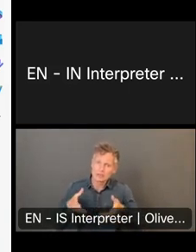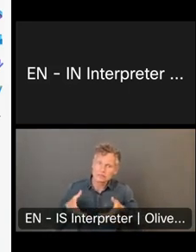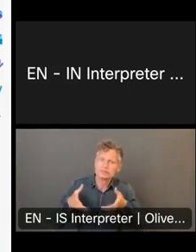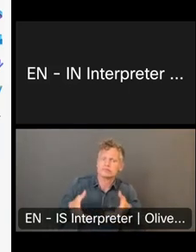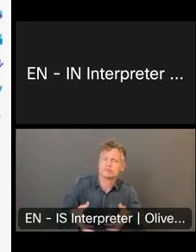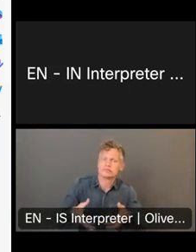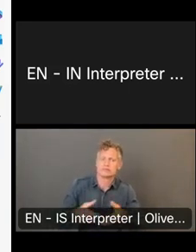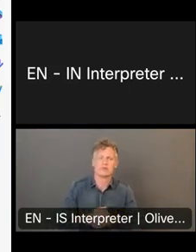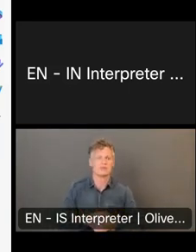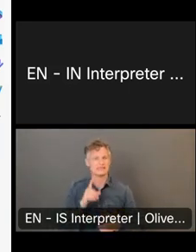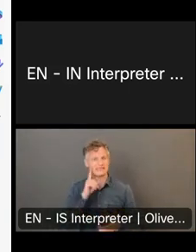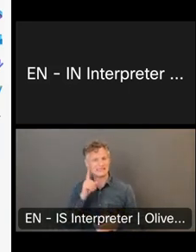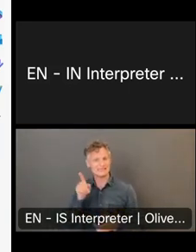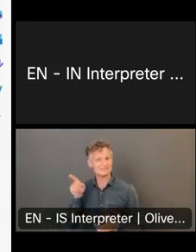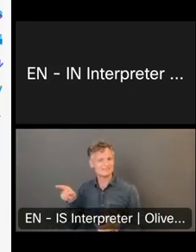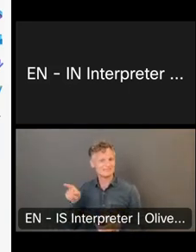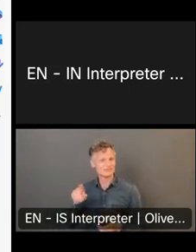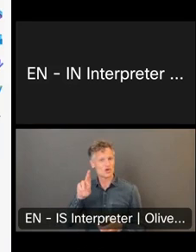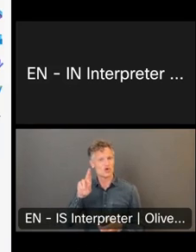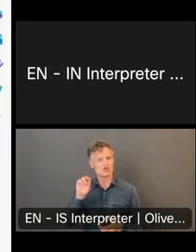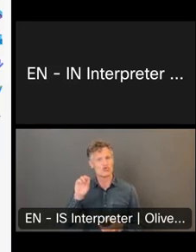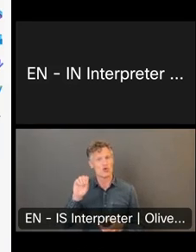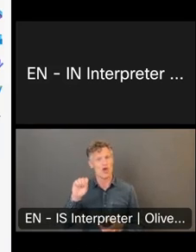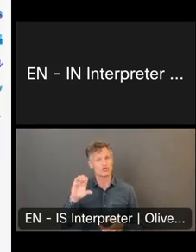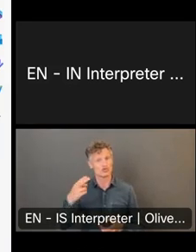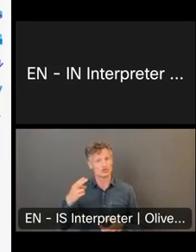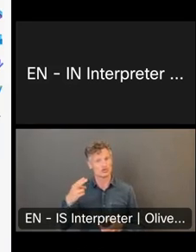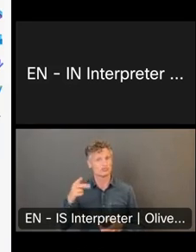framework. So Roche, working within prototype theory, talks about